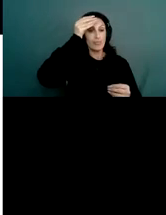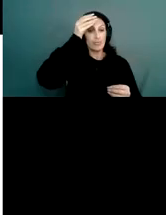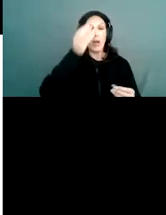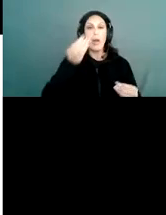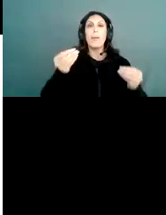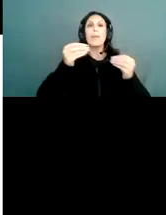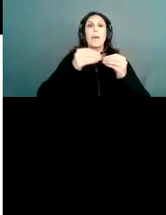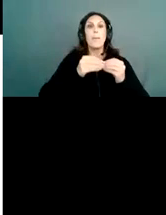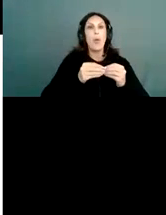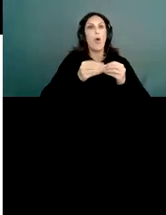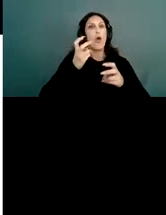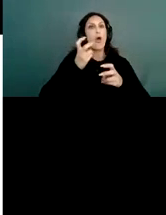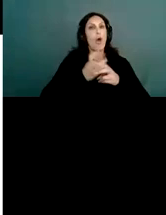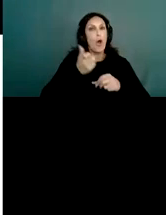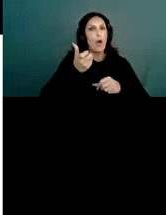be.